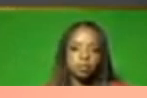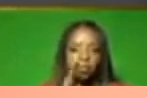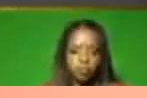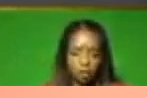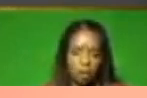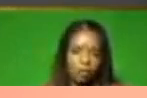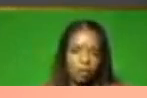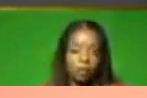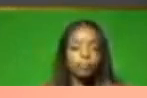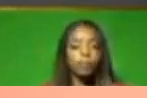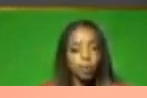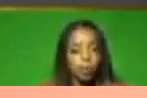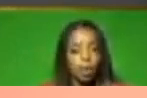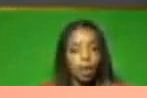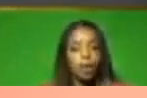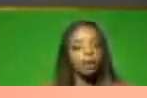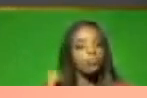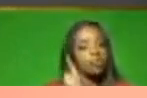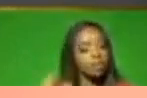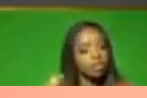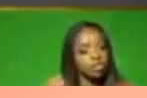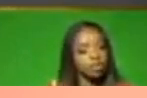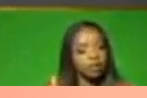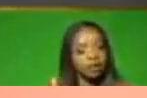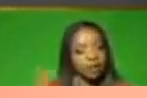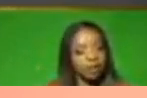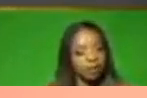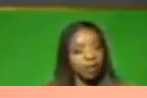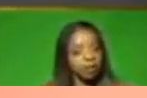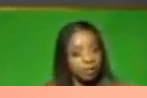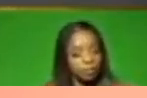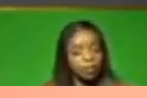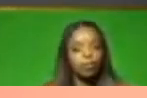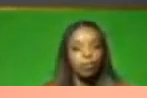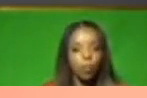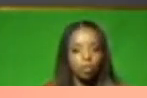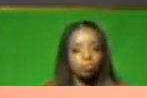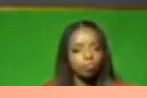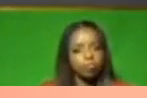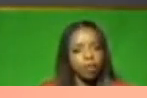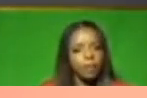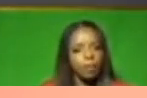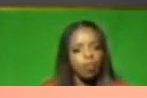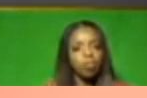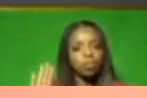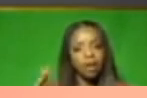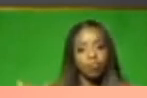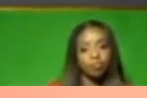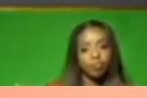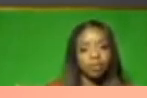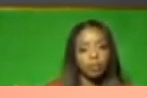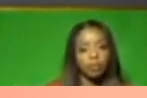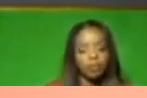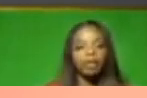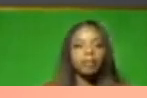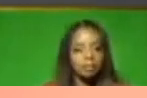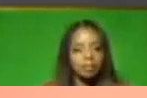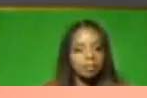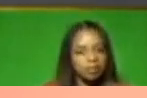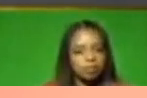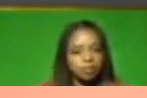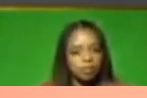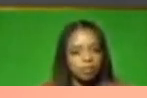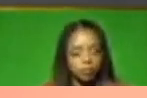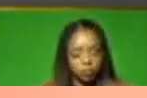to ensure that they are able to effectively undertake their responsibilities and to contribute